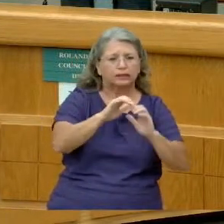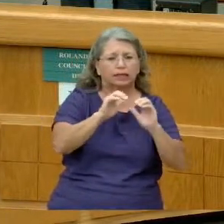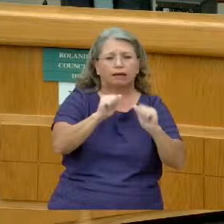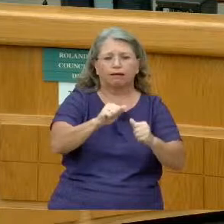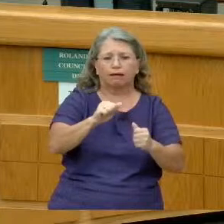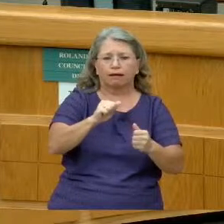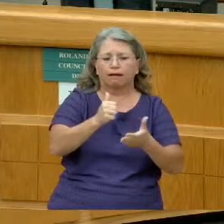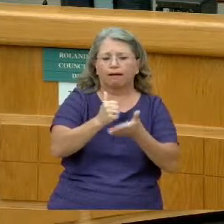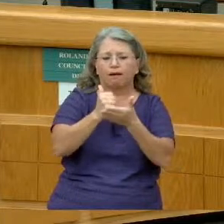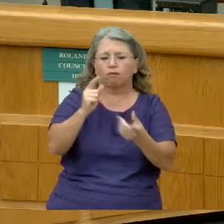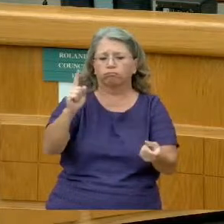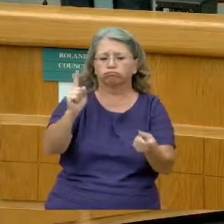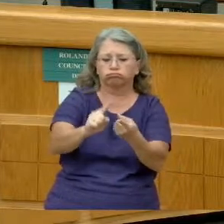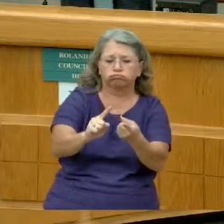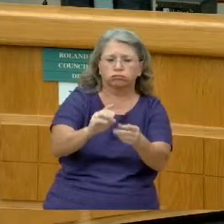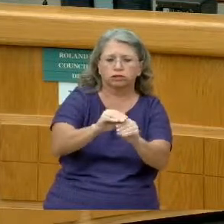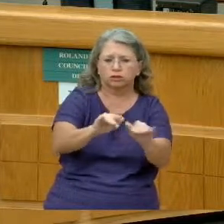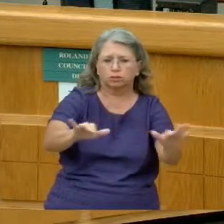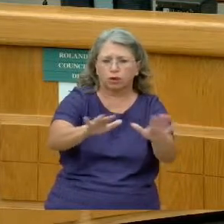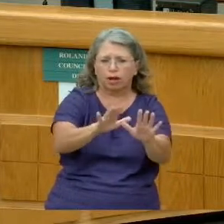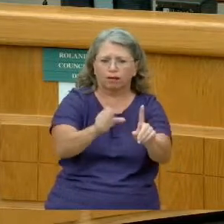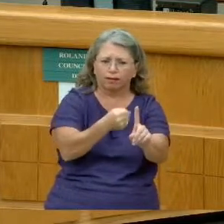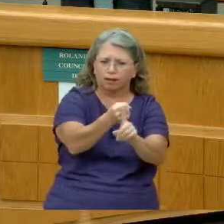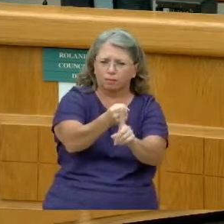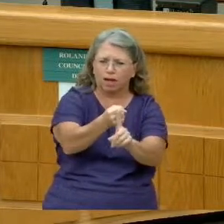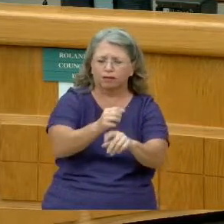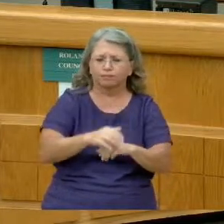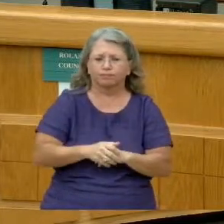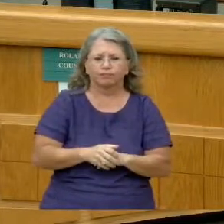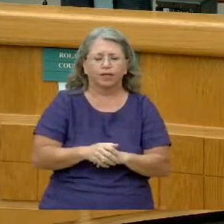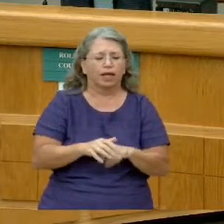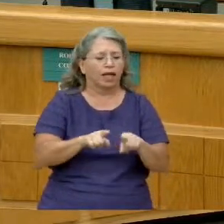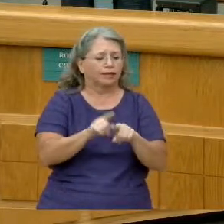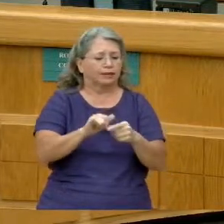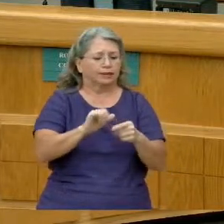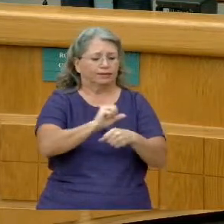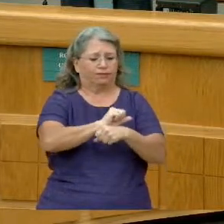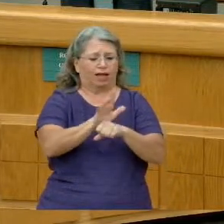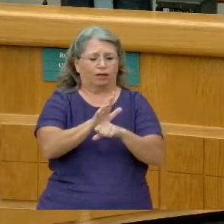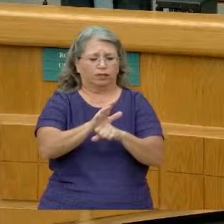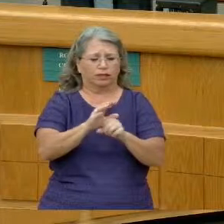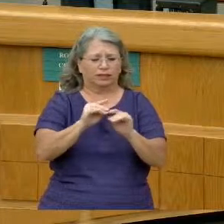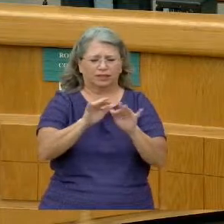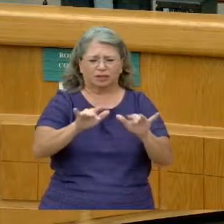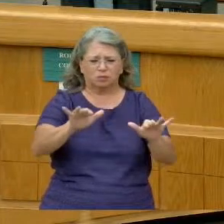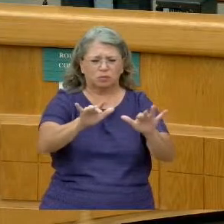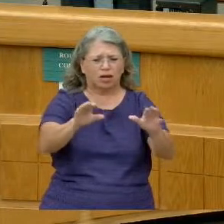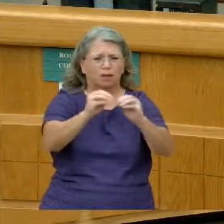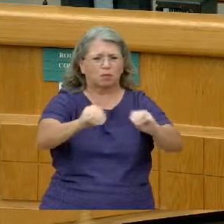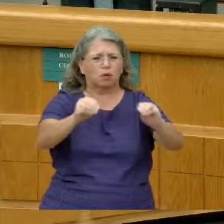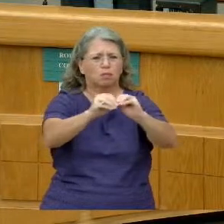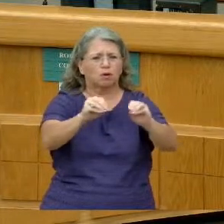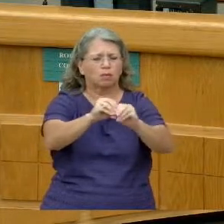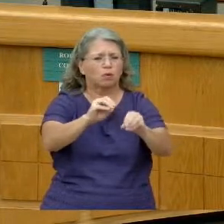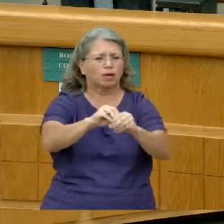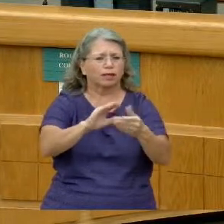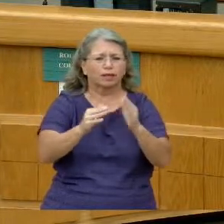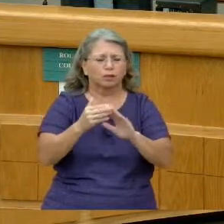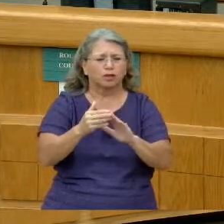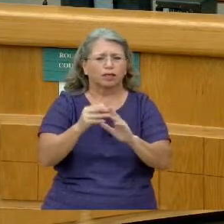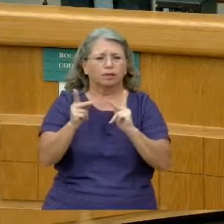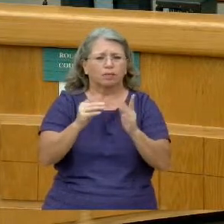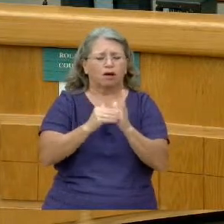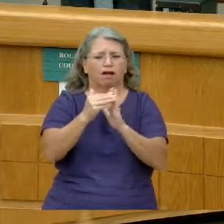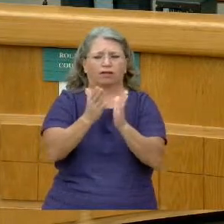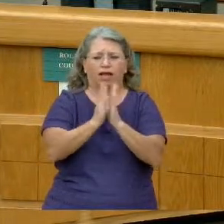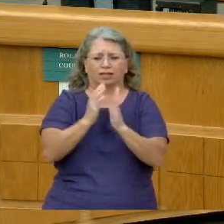to be felt throughout the community, the question that I get asked more and more often is, what else can I do to protect my family and keep us